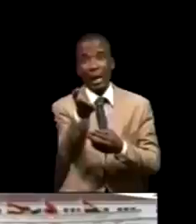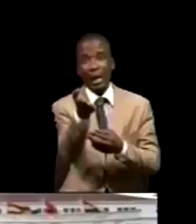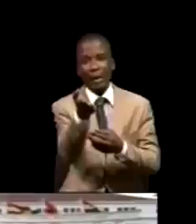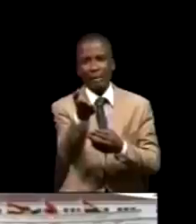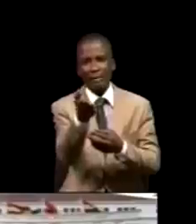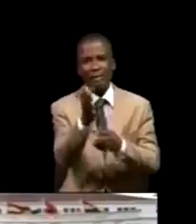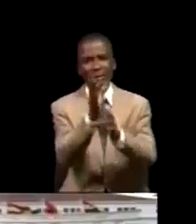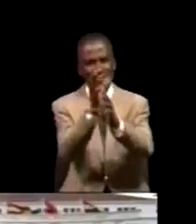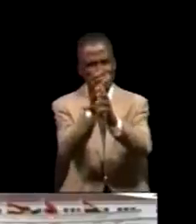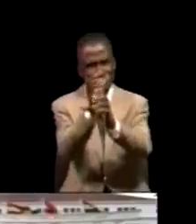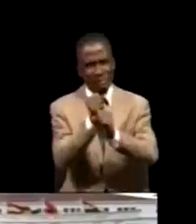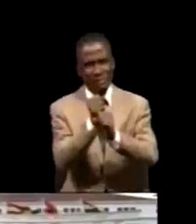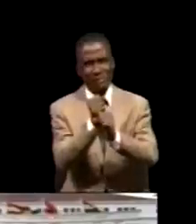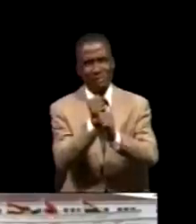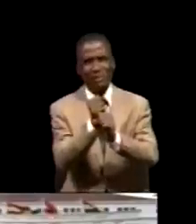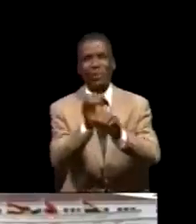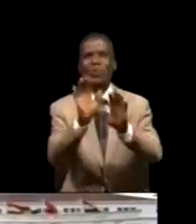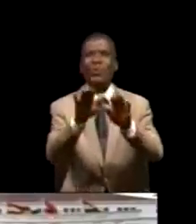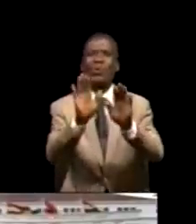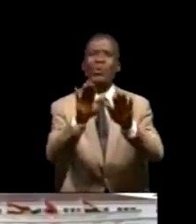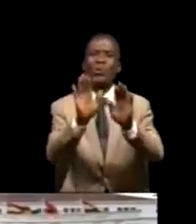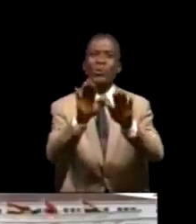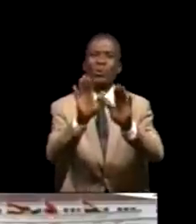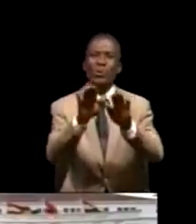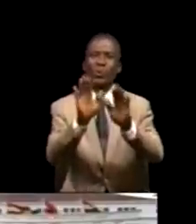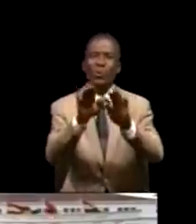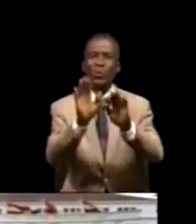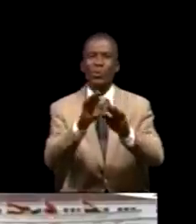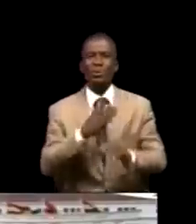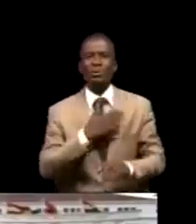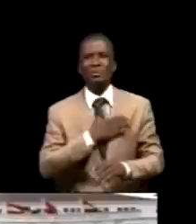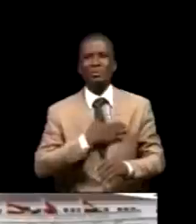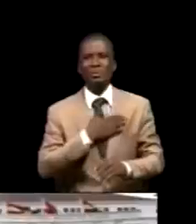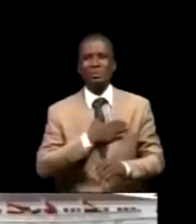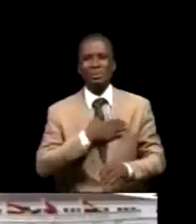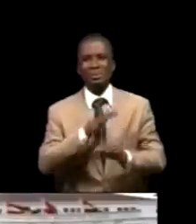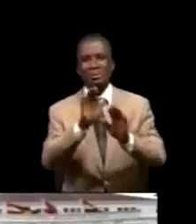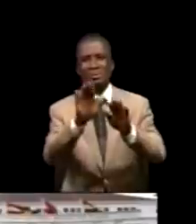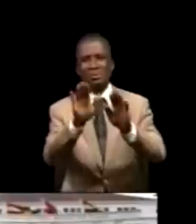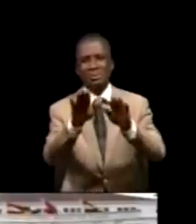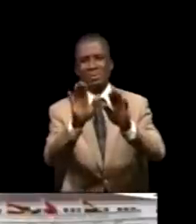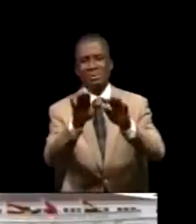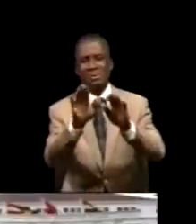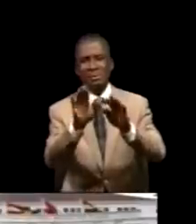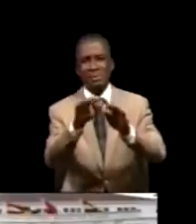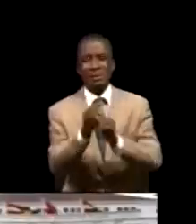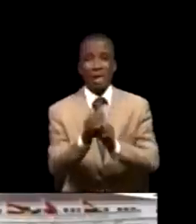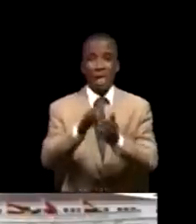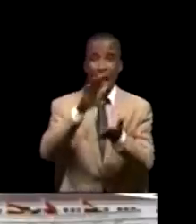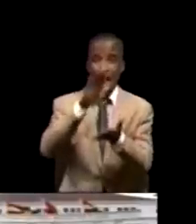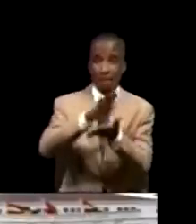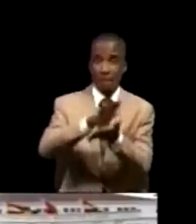also received. Mr. Mettle-Nunoo. Mr. Mettle-Nunoo. Yes, sir. You are to tell your lordship the forms that